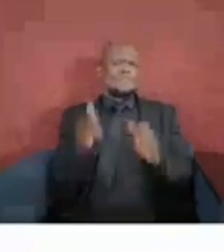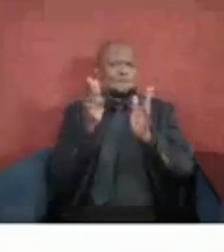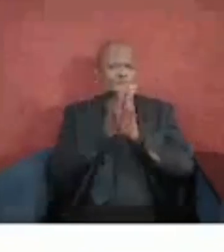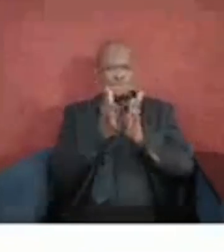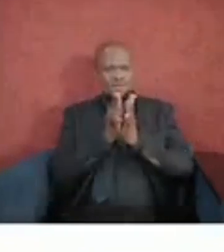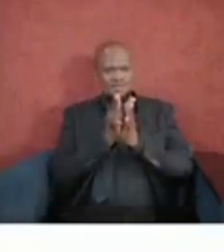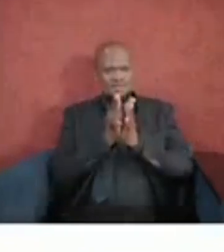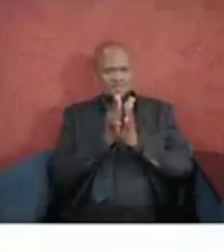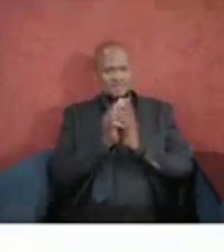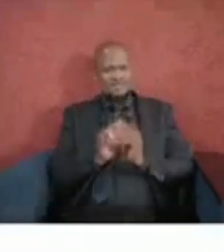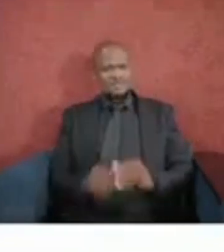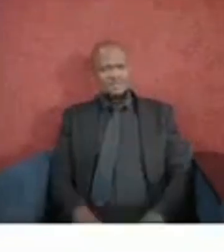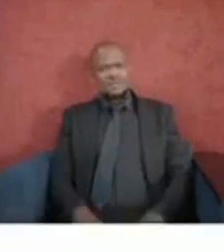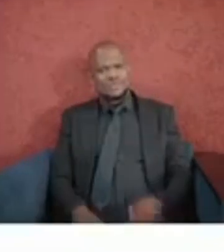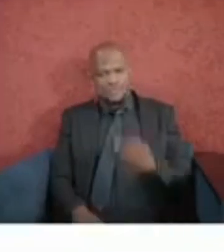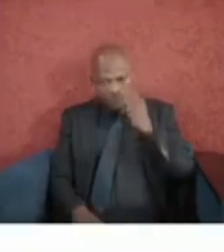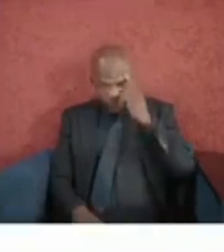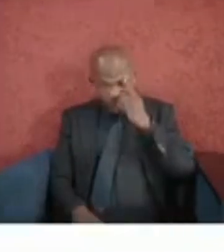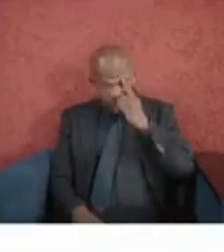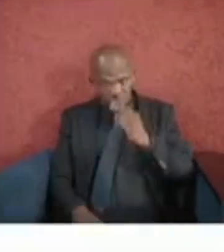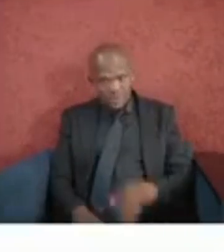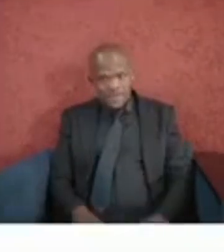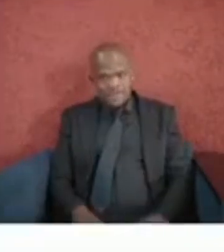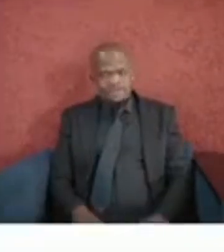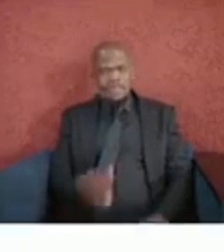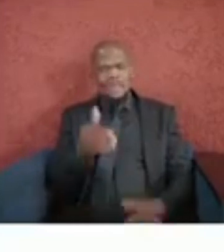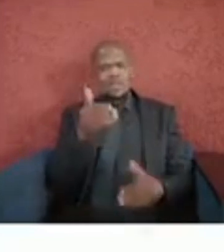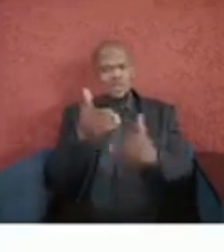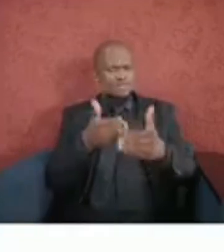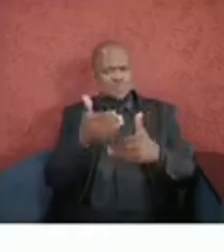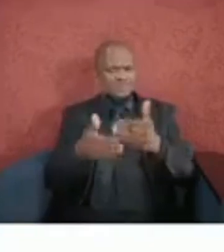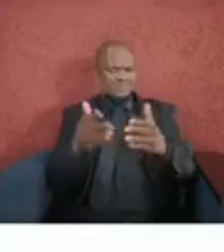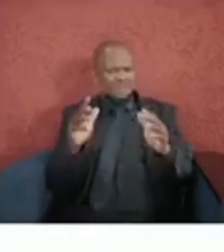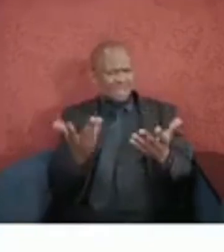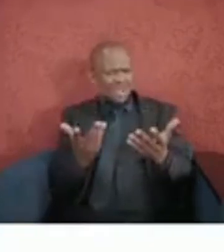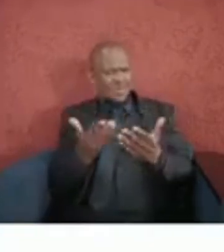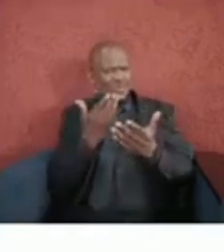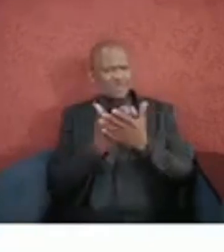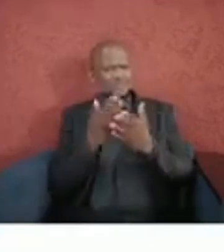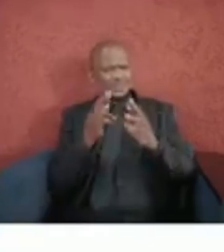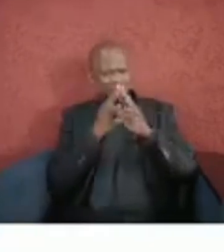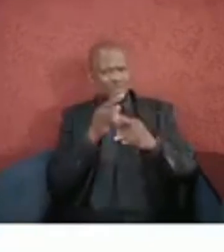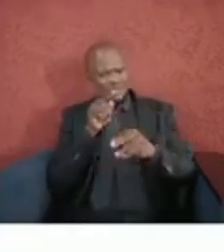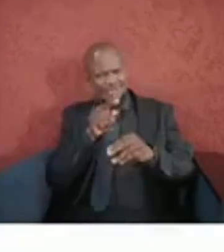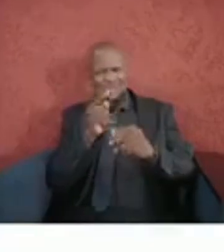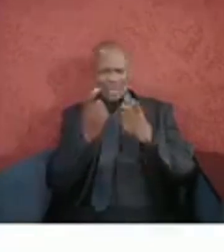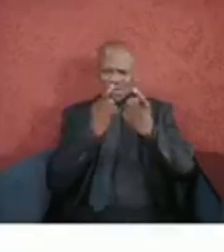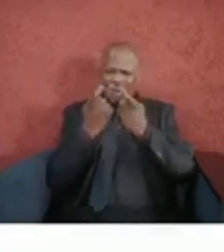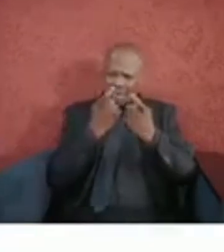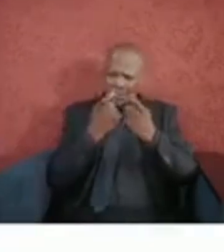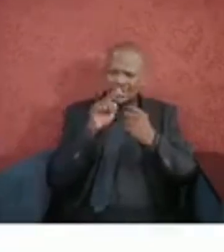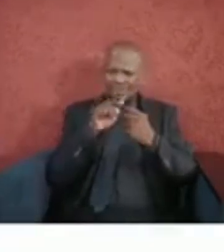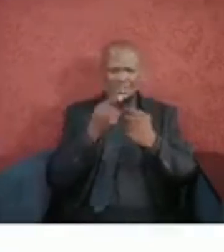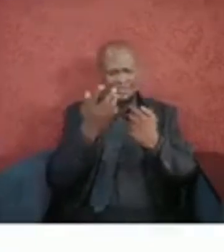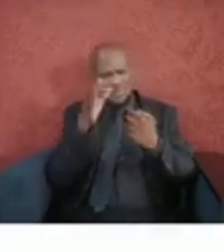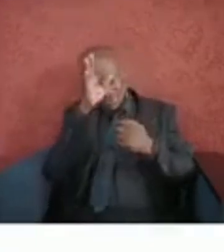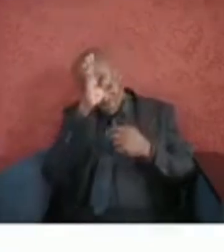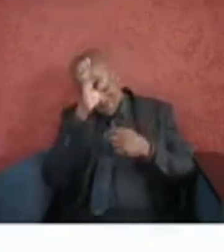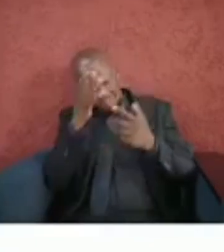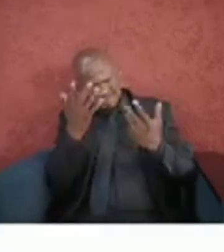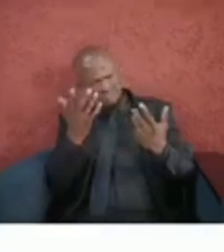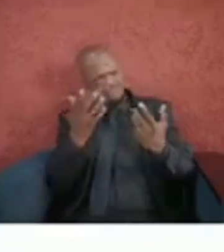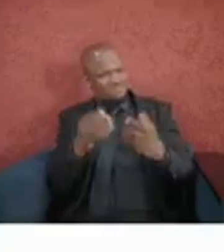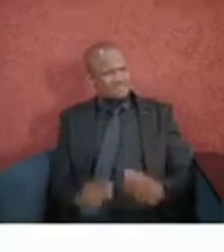and Publications Act. And then, processes in terms of how then can we lodge complaints with the Film and Publication Board,